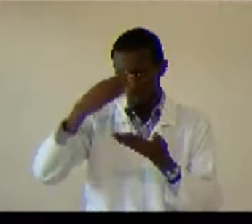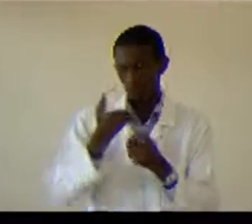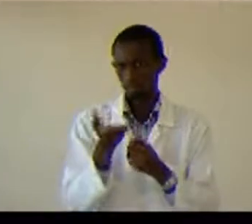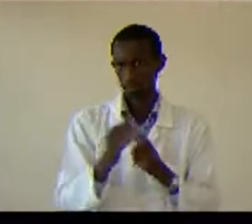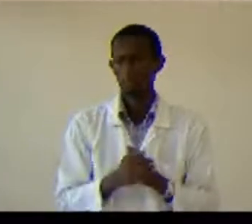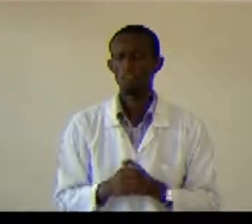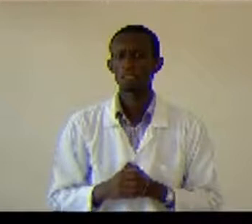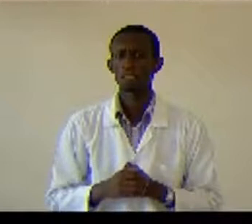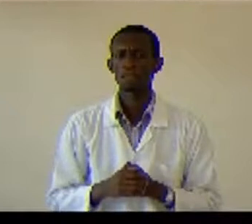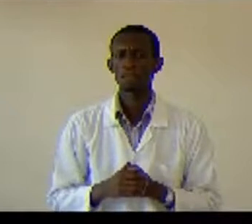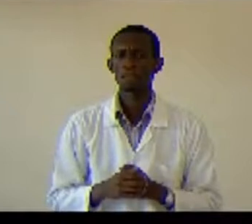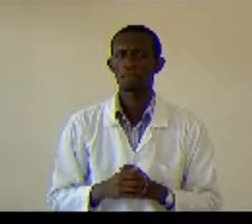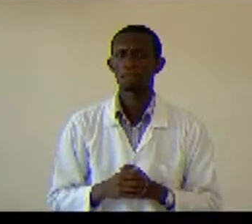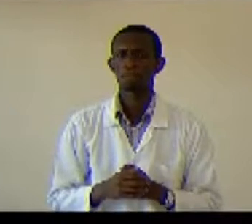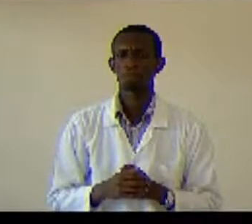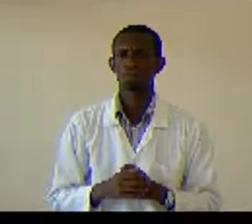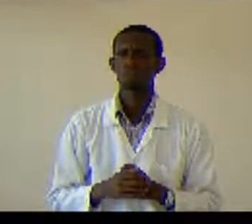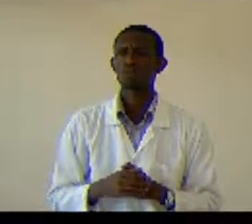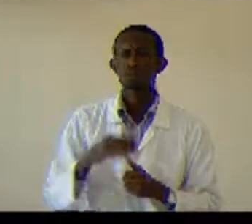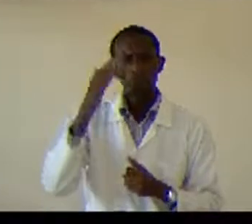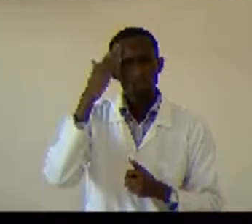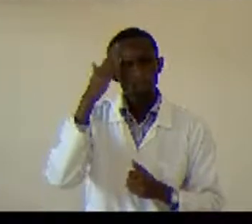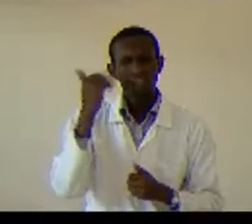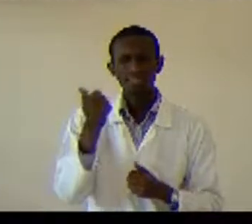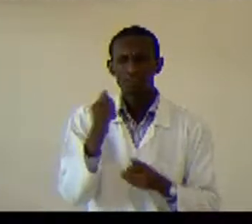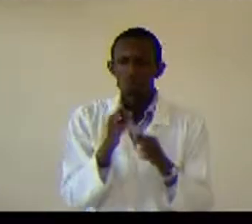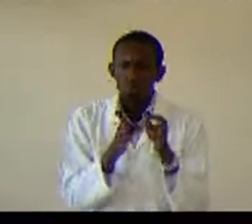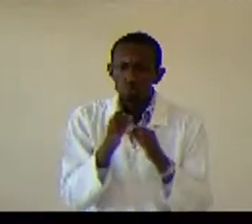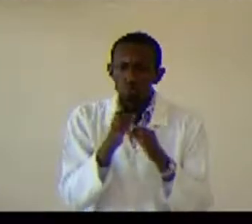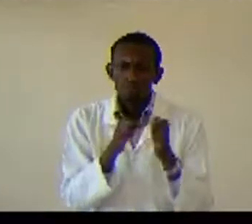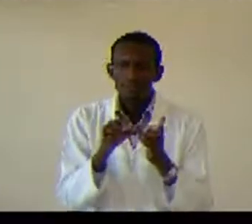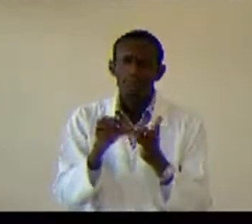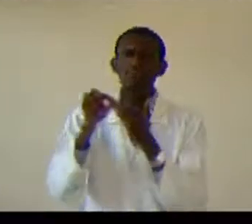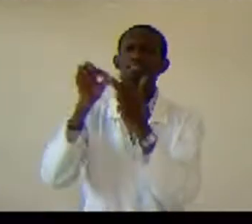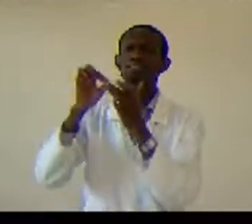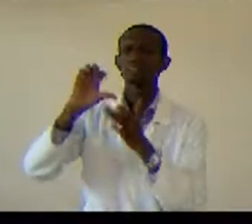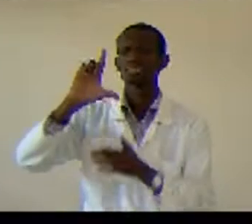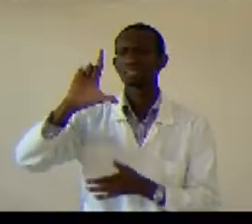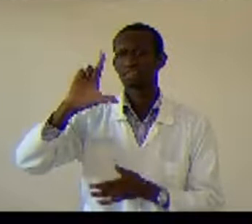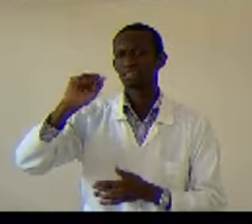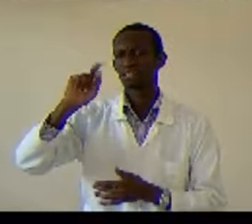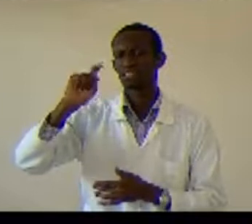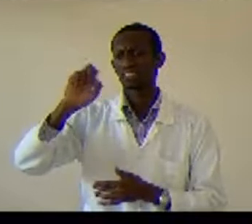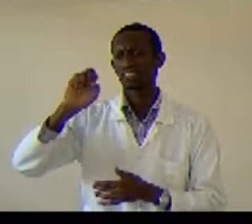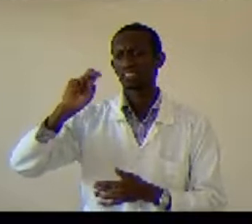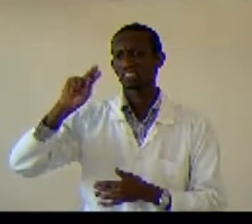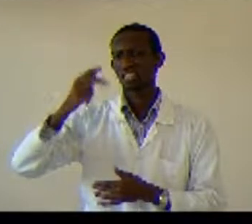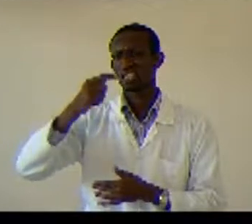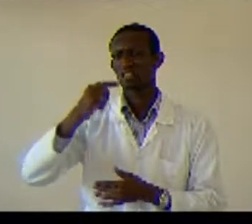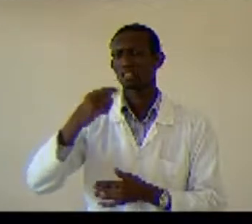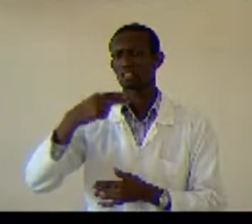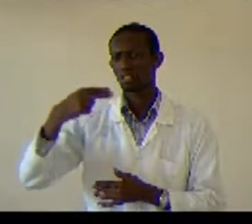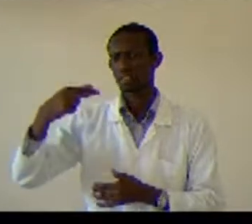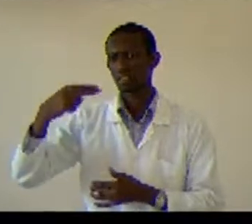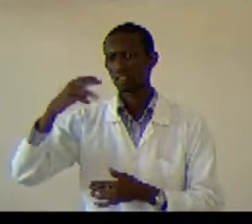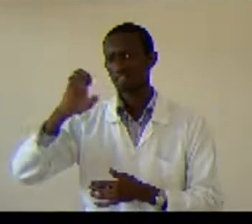was being able to define specific latent heat of a substance and being able to give its